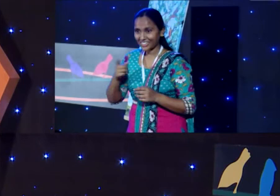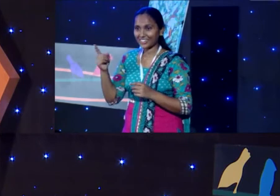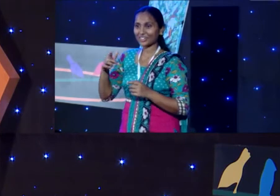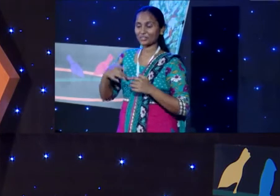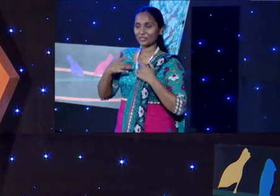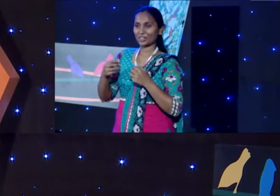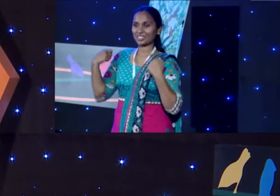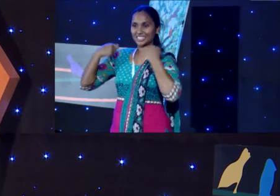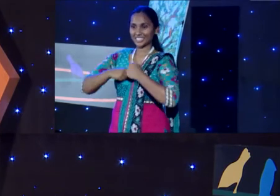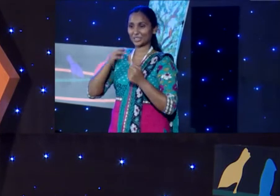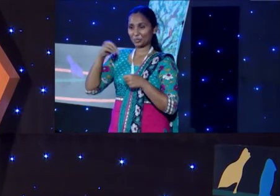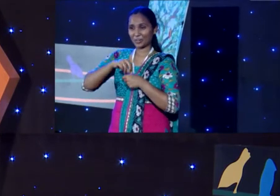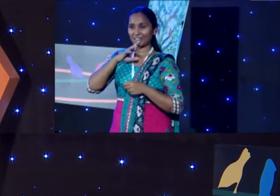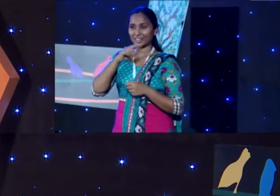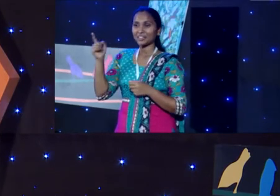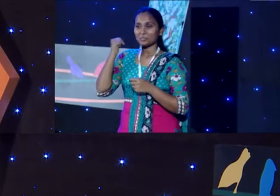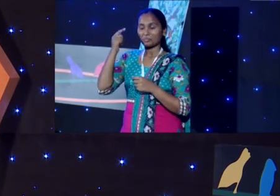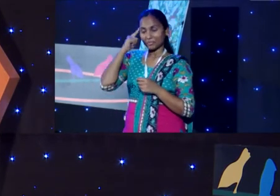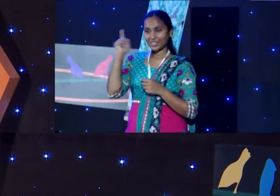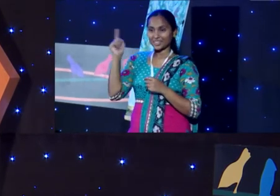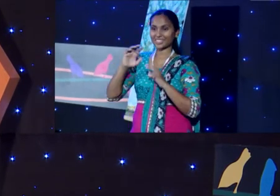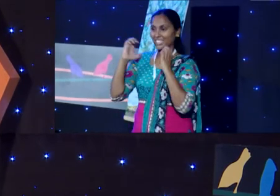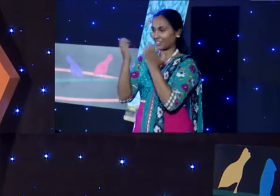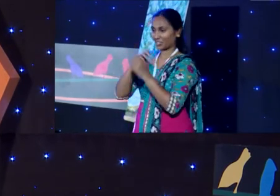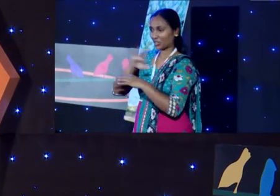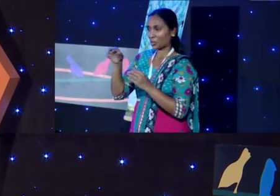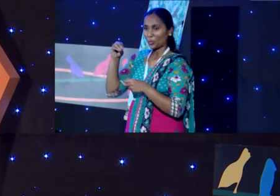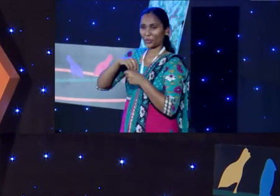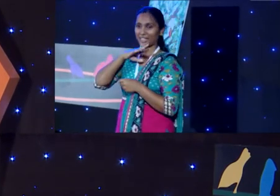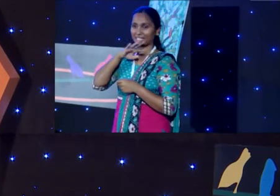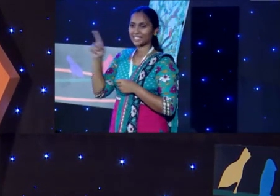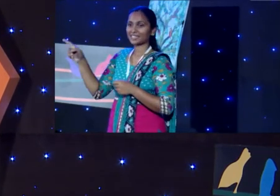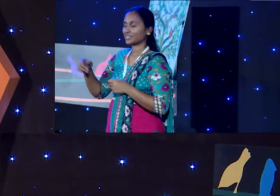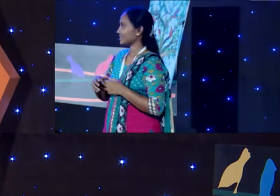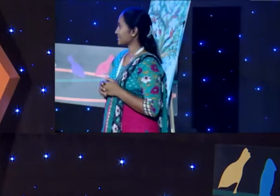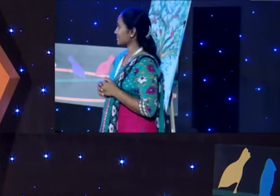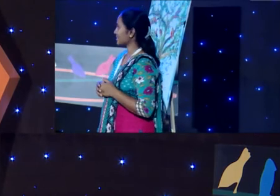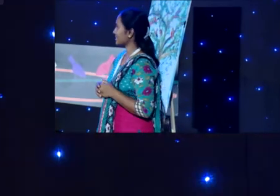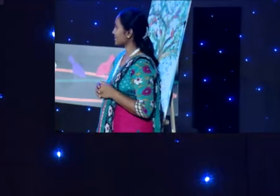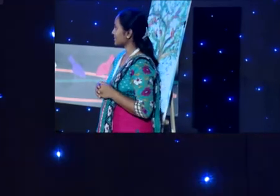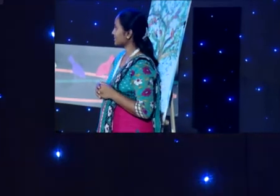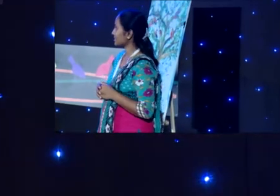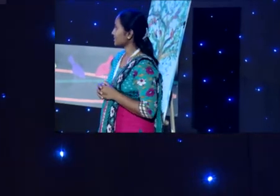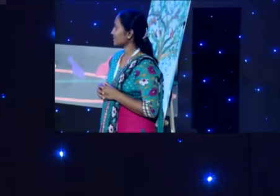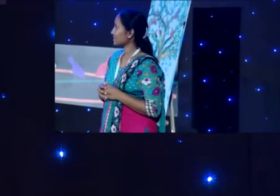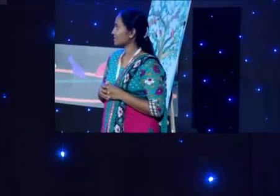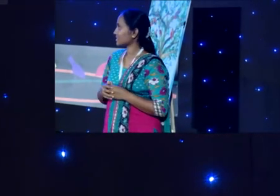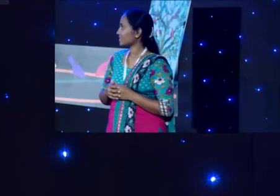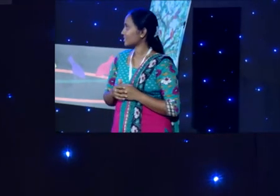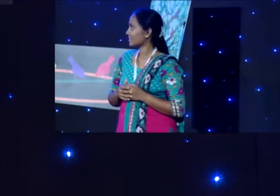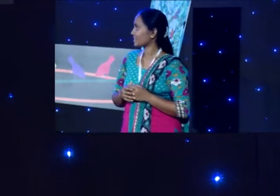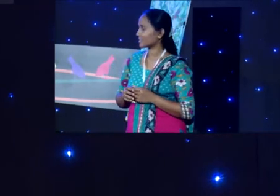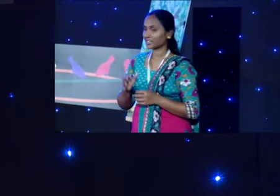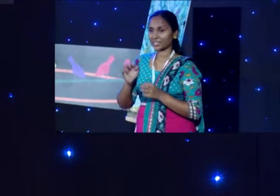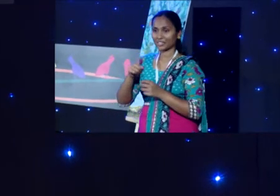around us. And what we realized, if you apply the same kind of thinking that you applied in the visually challenged domain, what if you can repurpose the pollution that causes